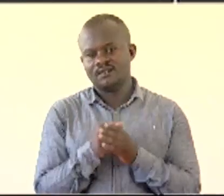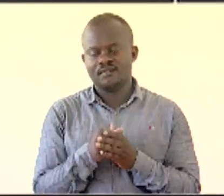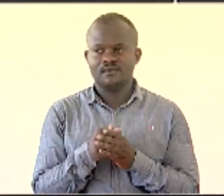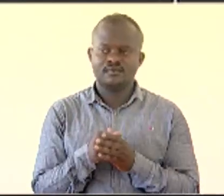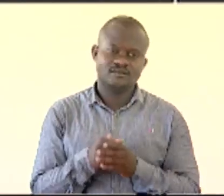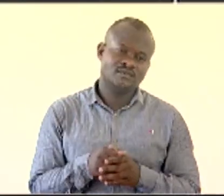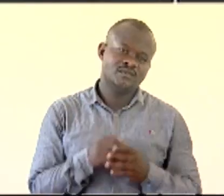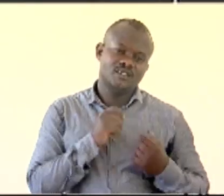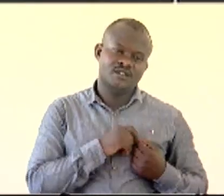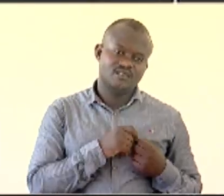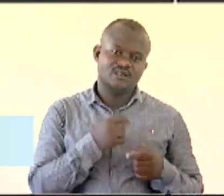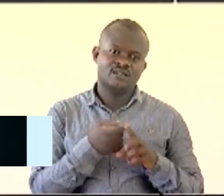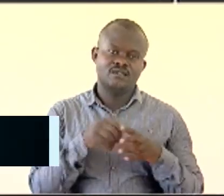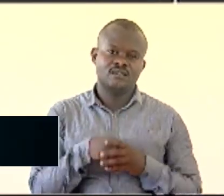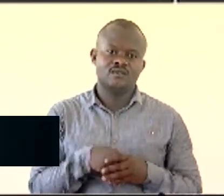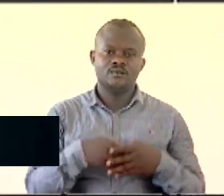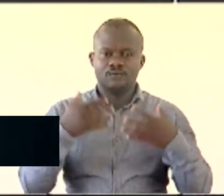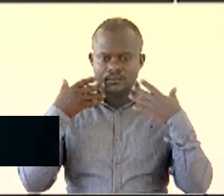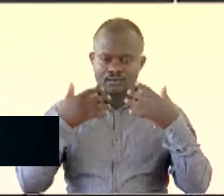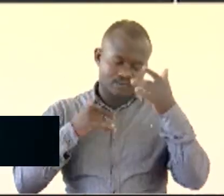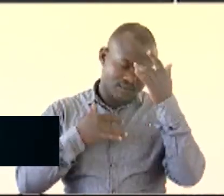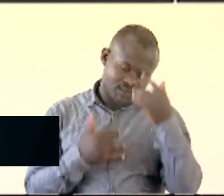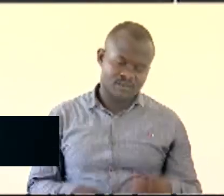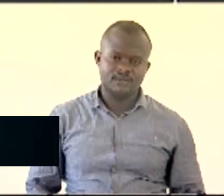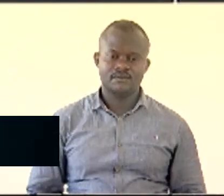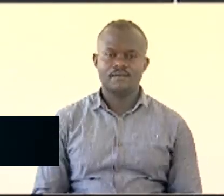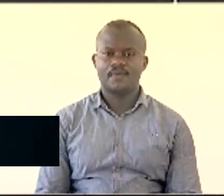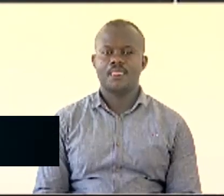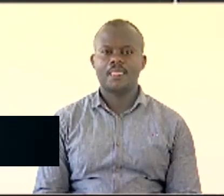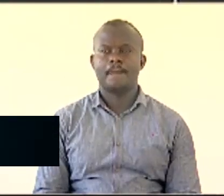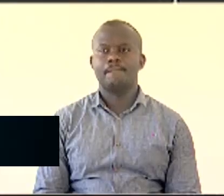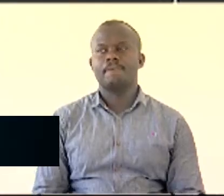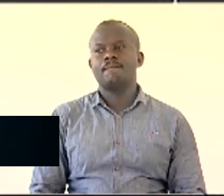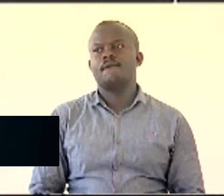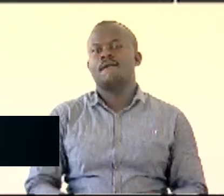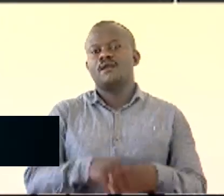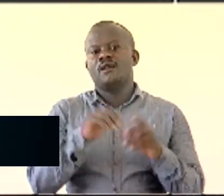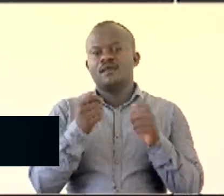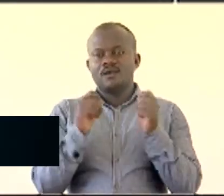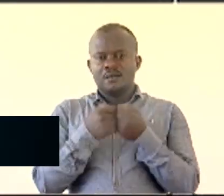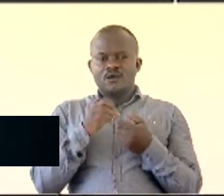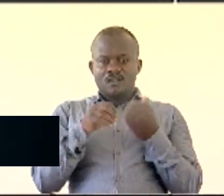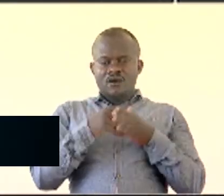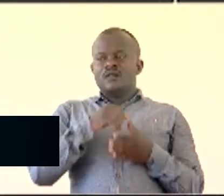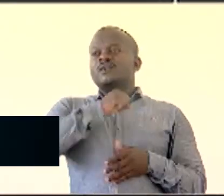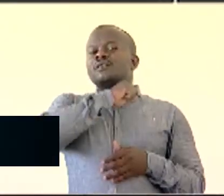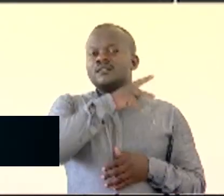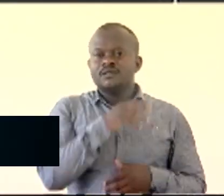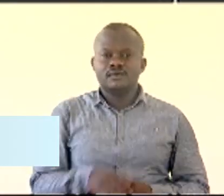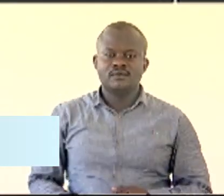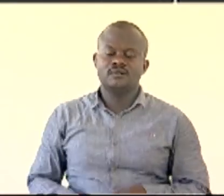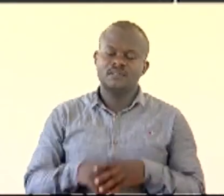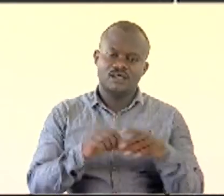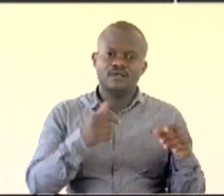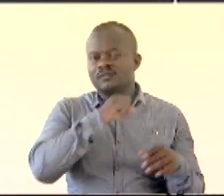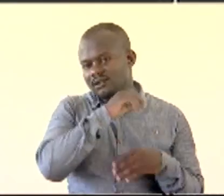from respiratory diseases. Another type of pollution is land pollution,